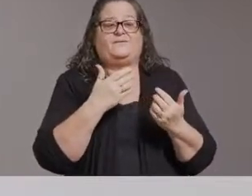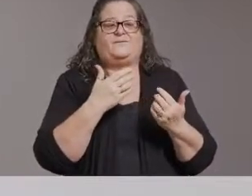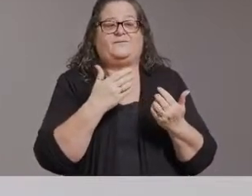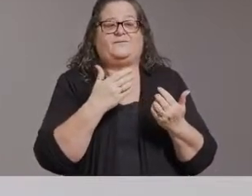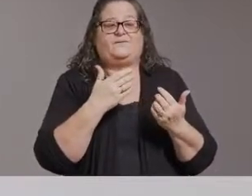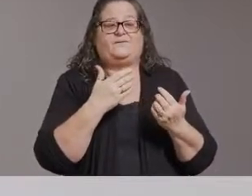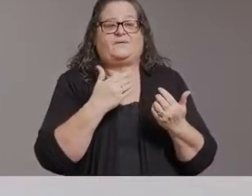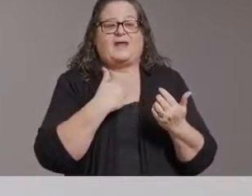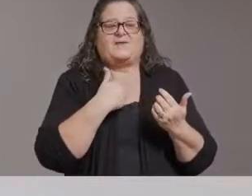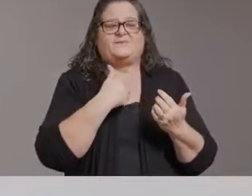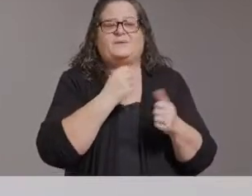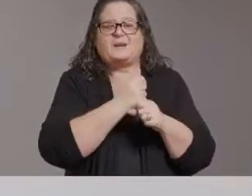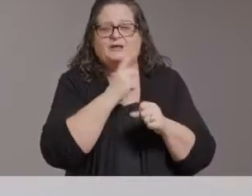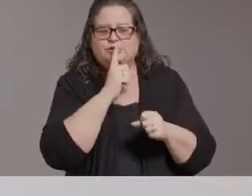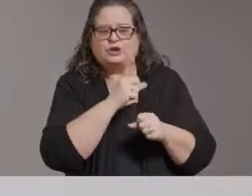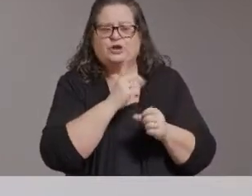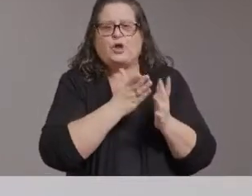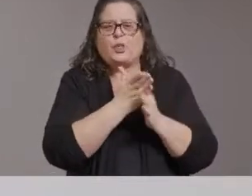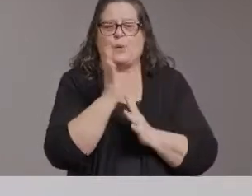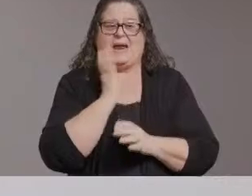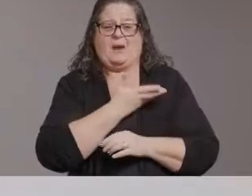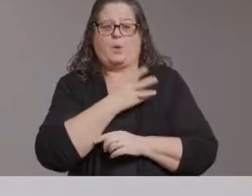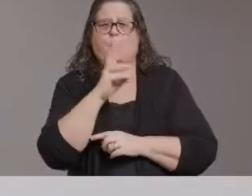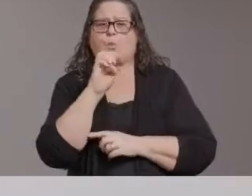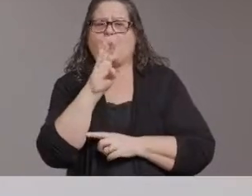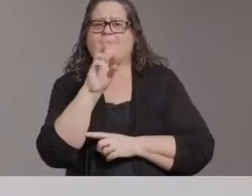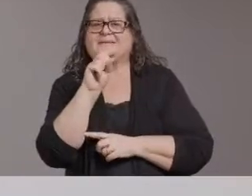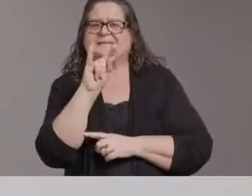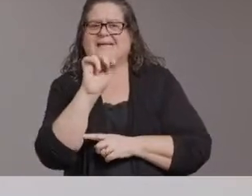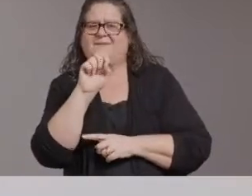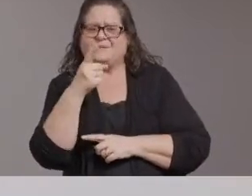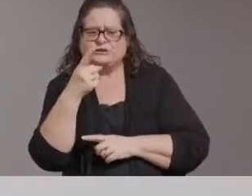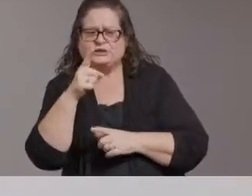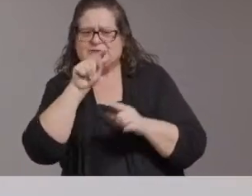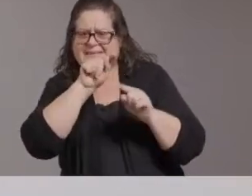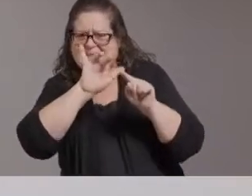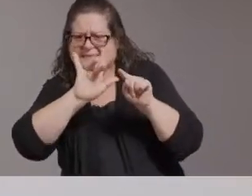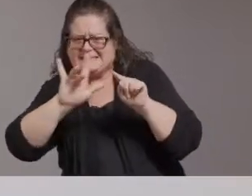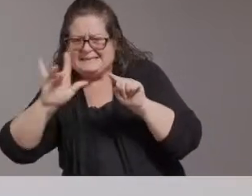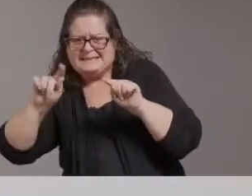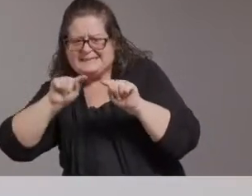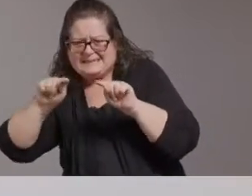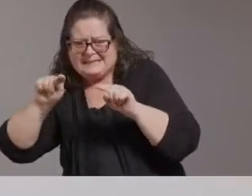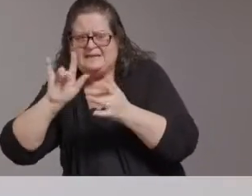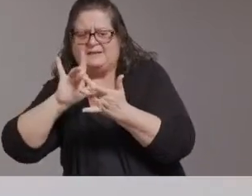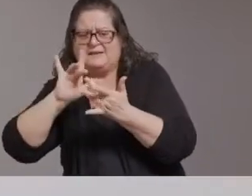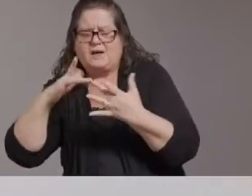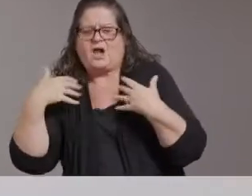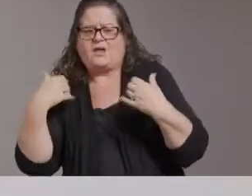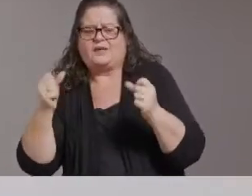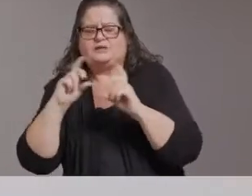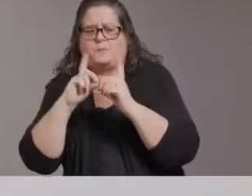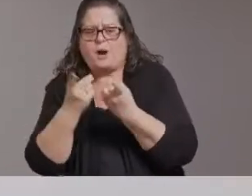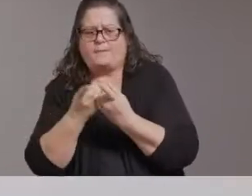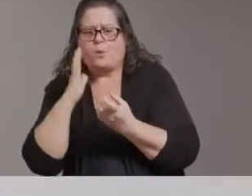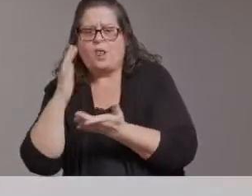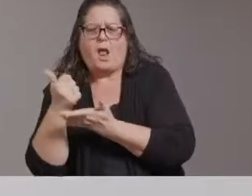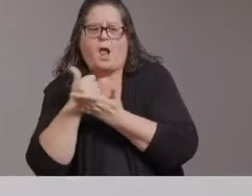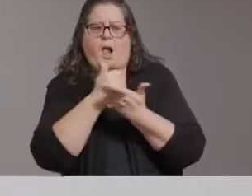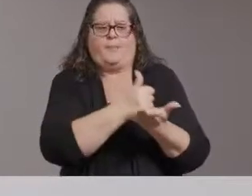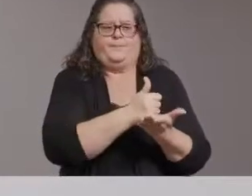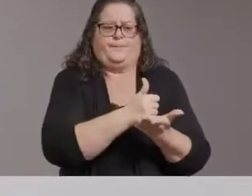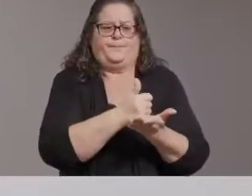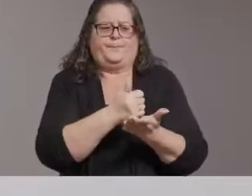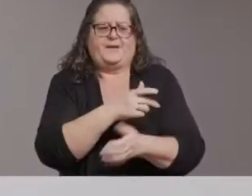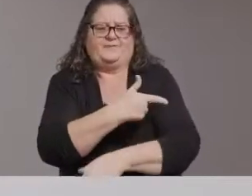your county health department because they will be the ones allocating the vaccine and working with you to get you the vaccine. If